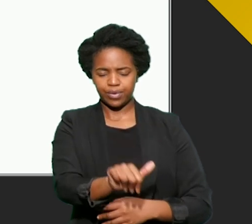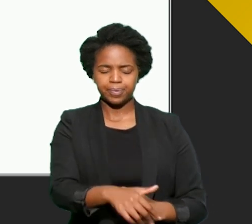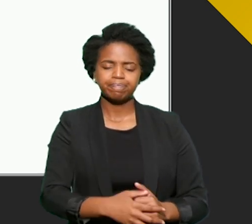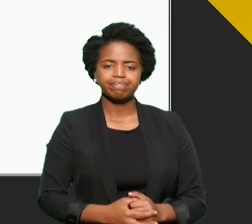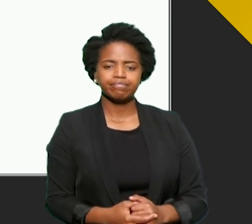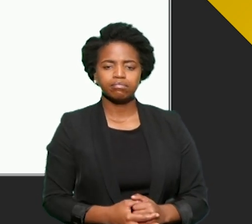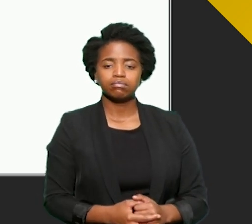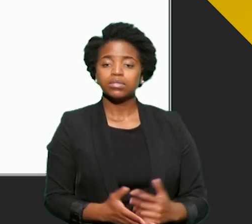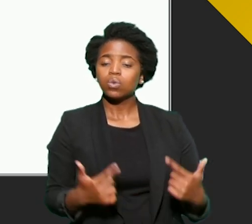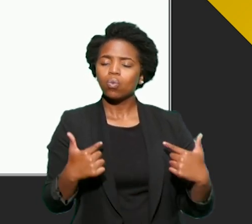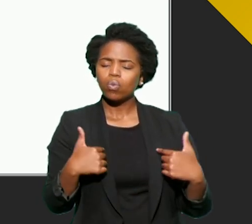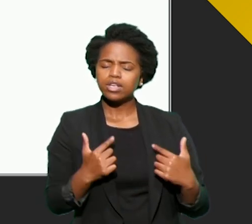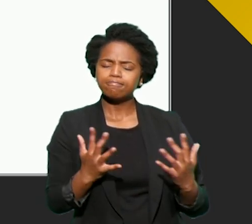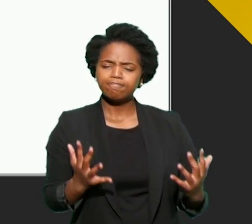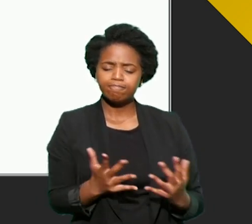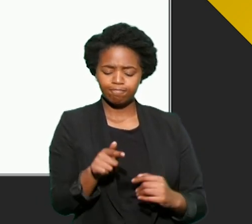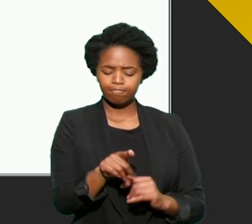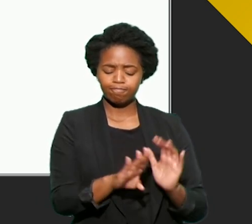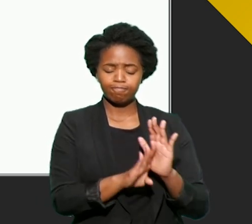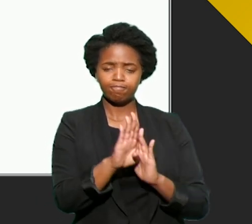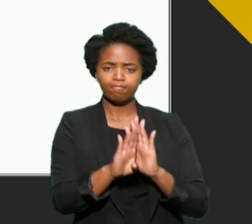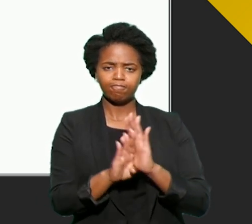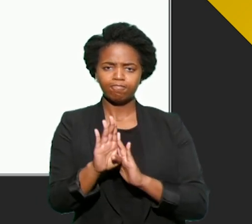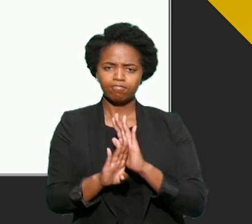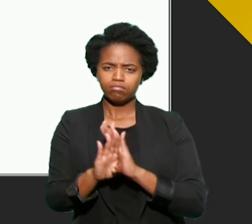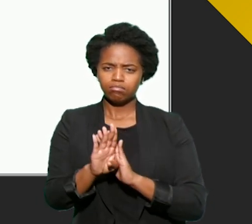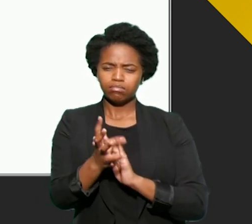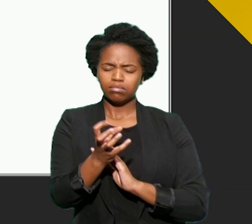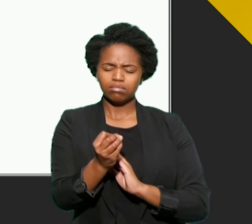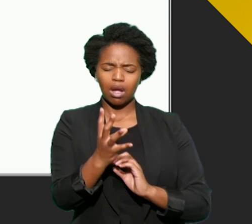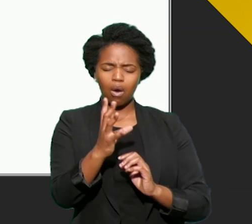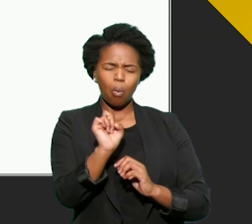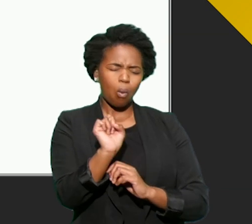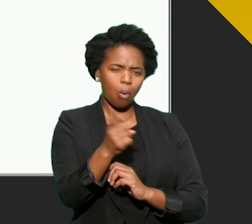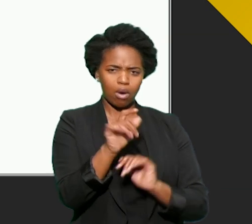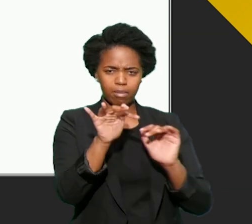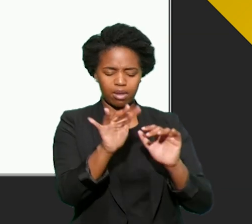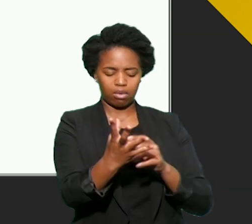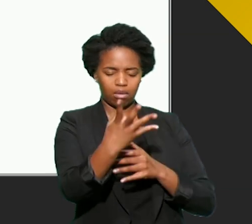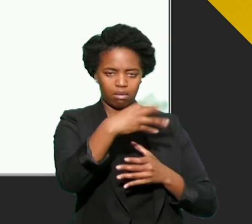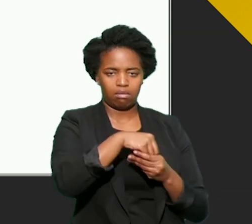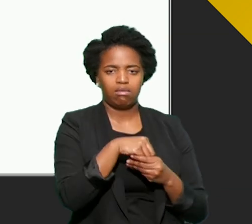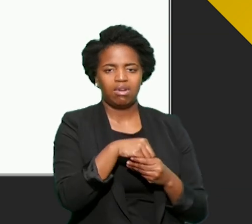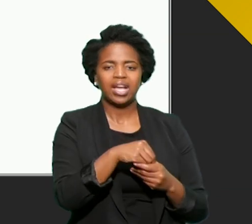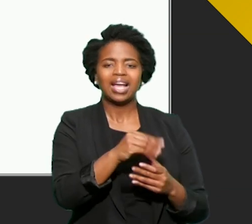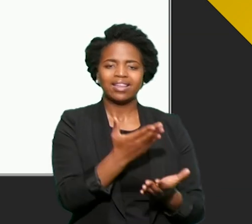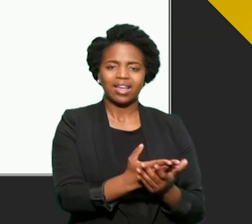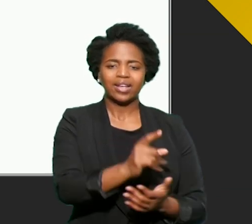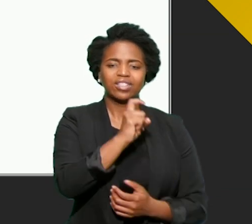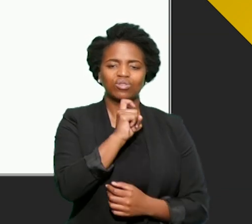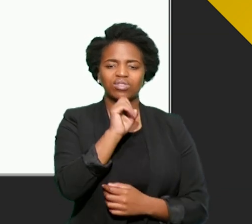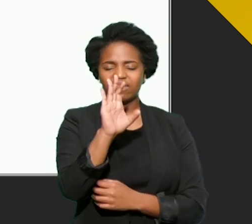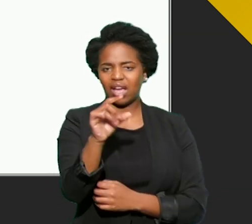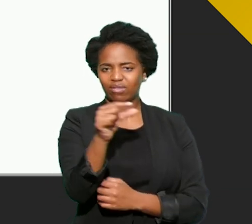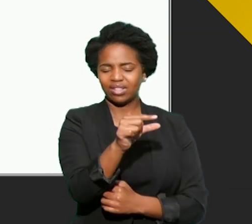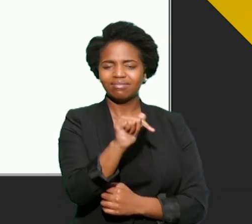We also encourage that this development is inclusive of all citizens and leaves no one behind. This can be